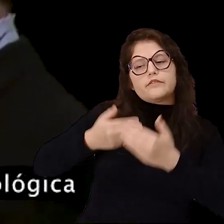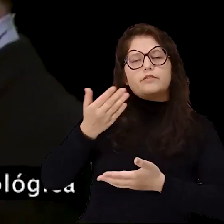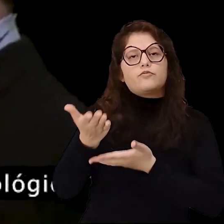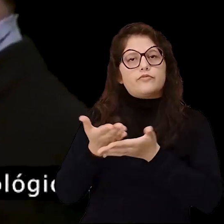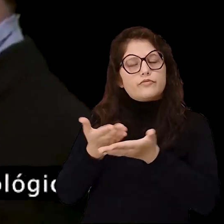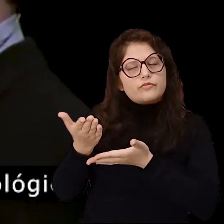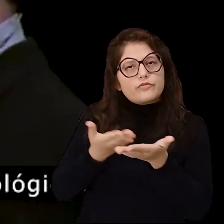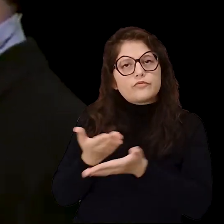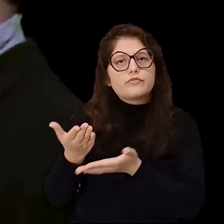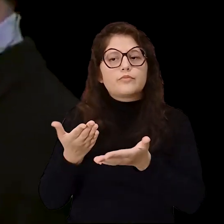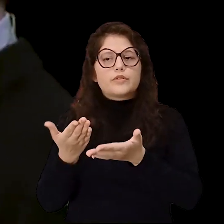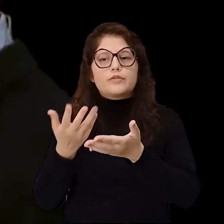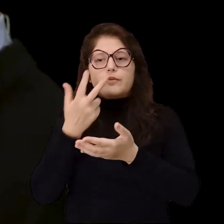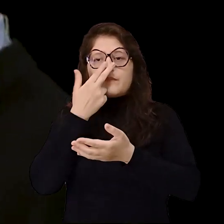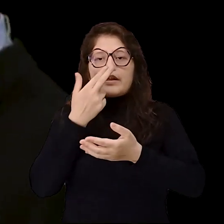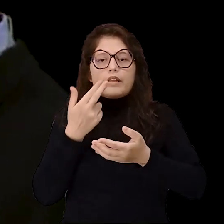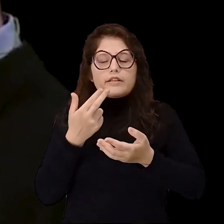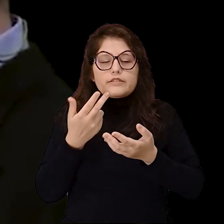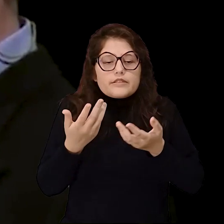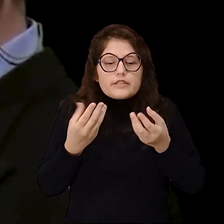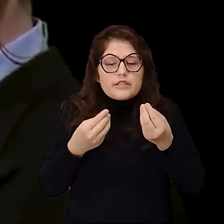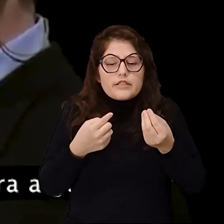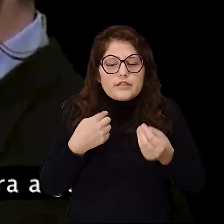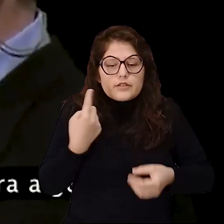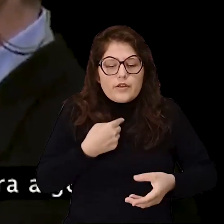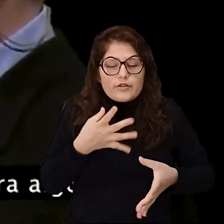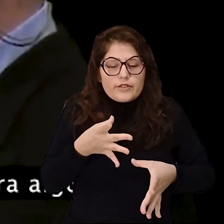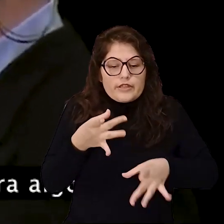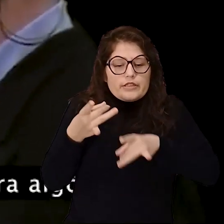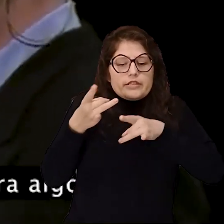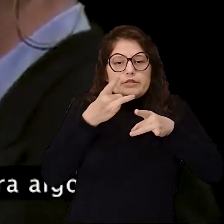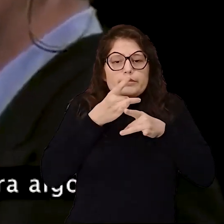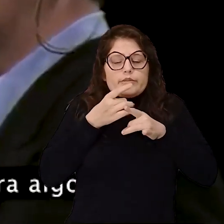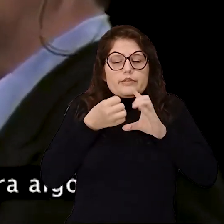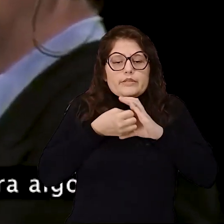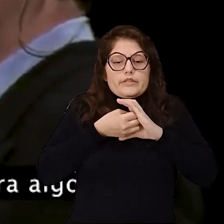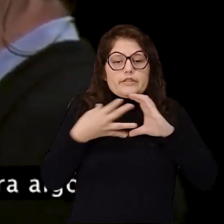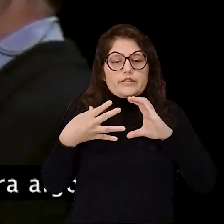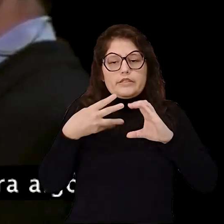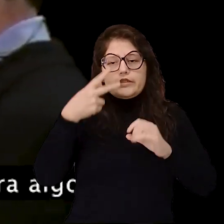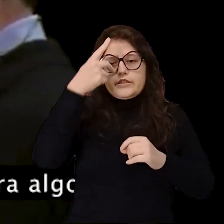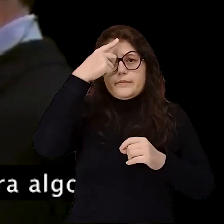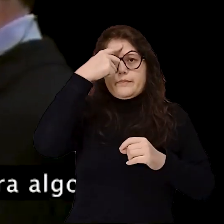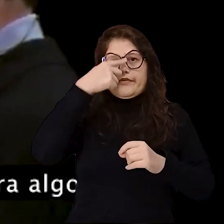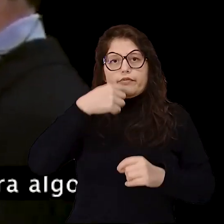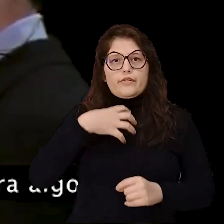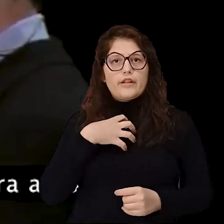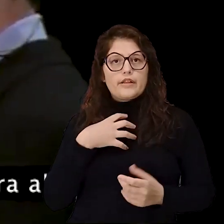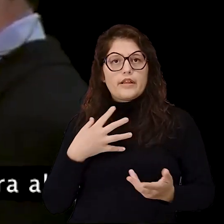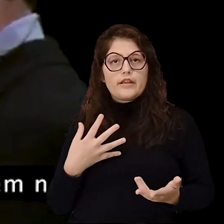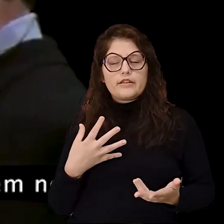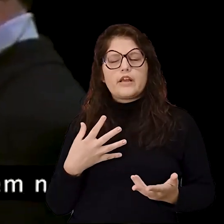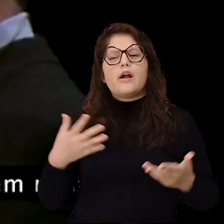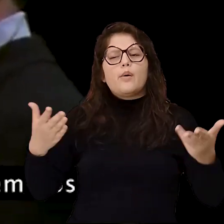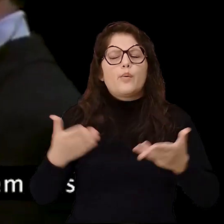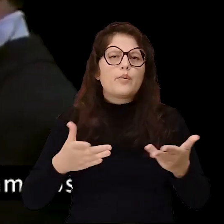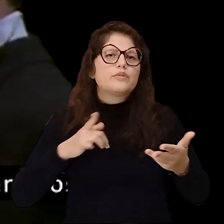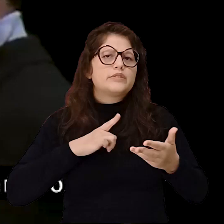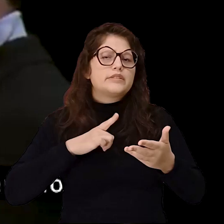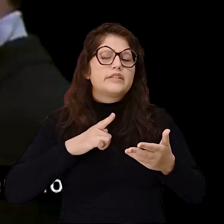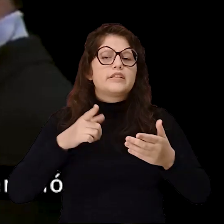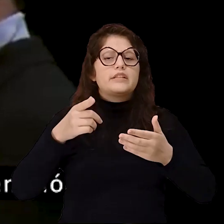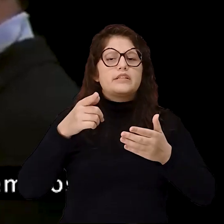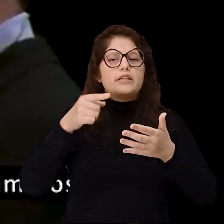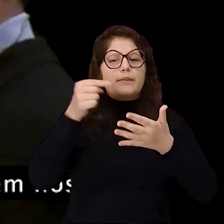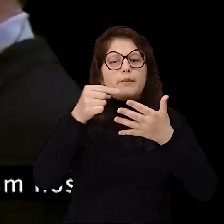the psychological cure both have a role to play. And I also figured out that depression was something that was